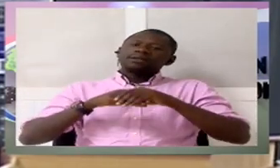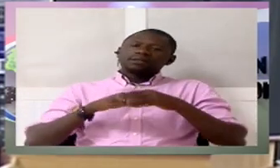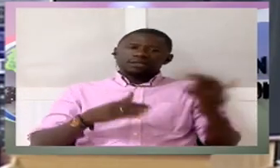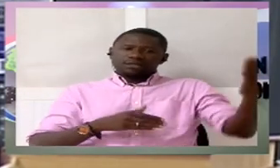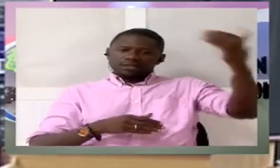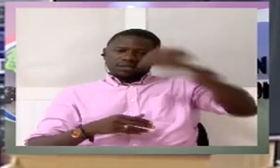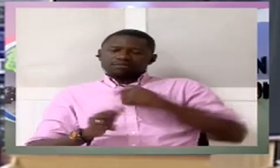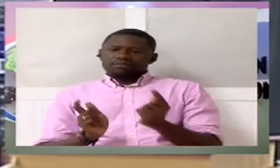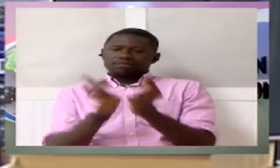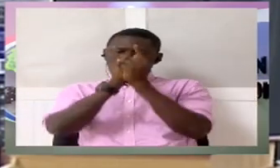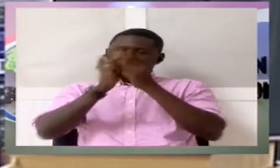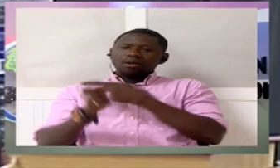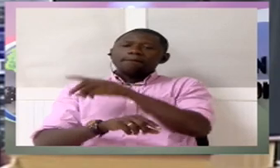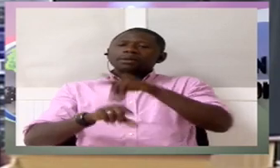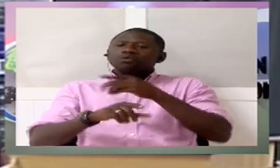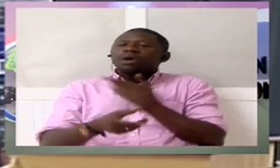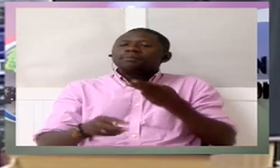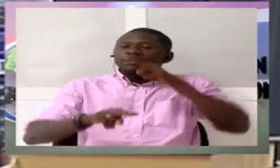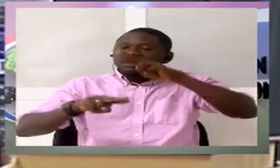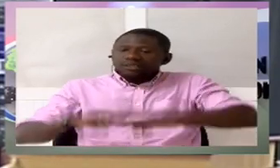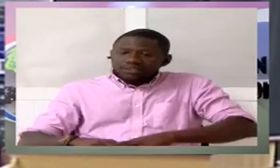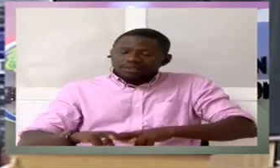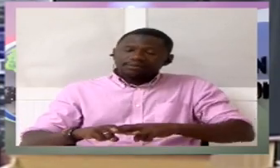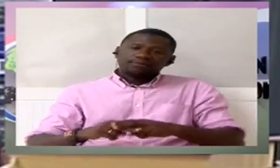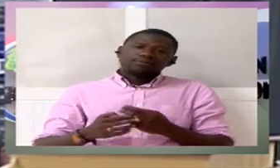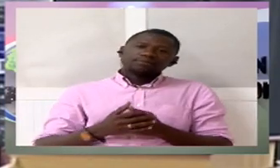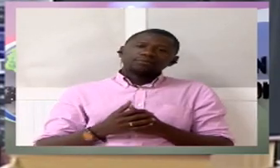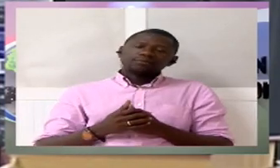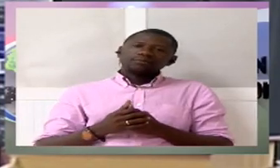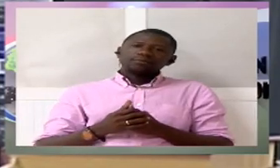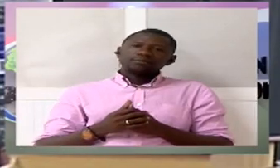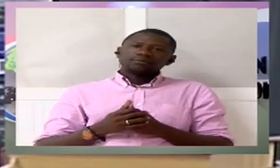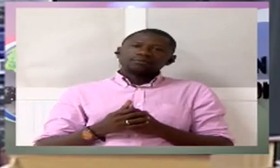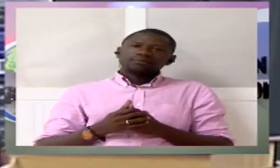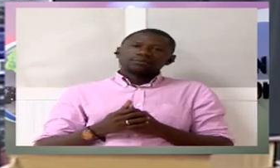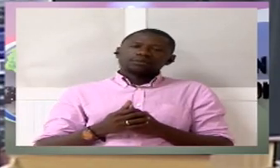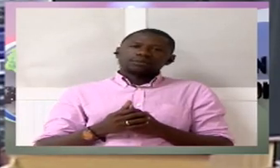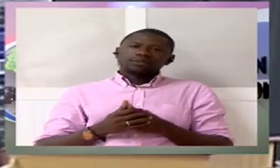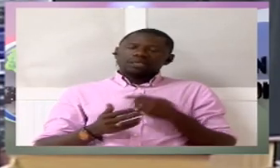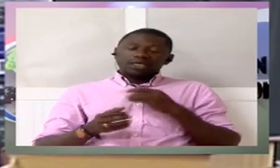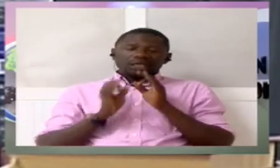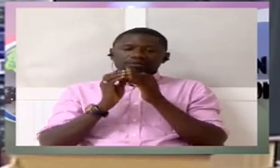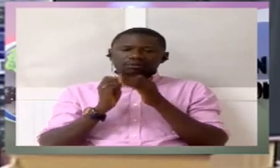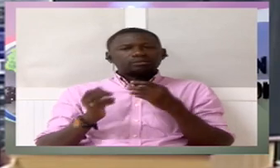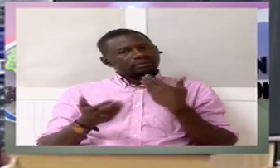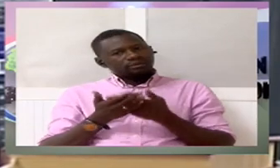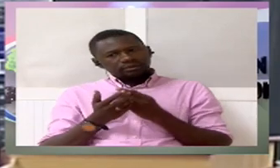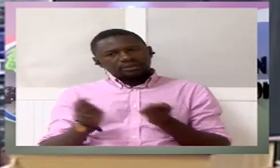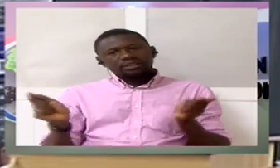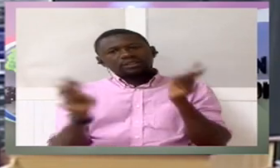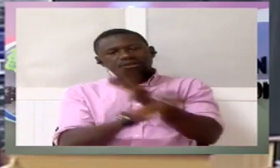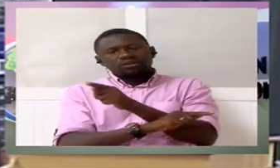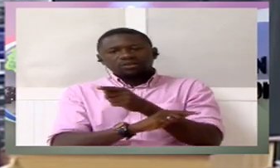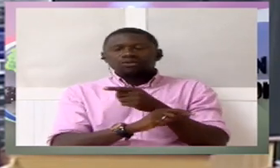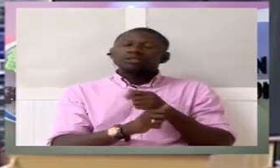sidula. My friend came to where I was sitting. Akonyeko purunta ngata ala sito just for 1 minute. And she said to me